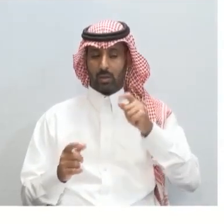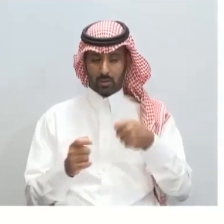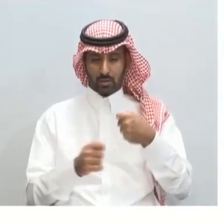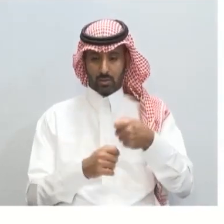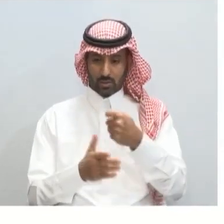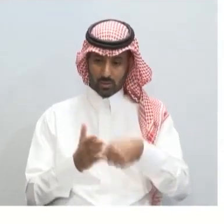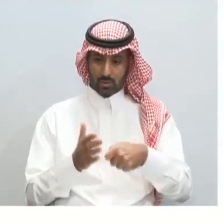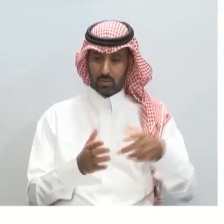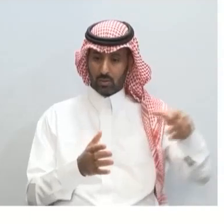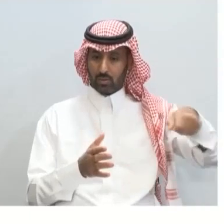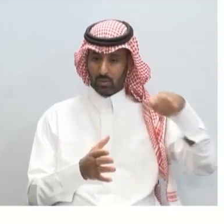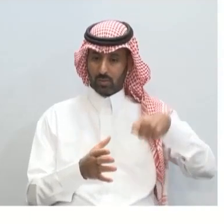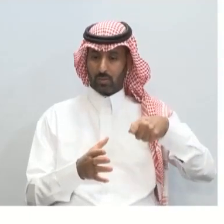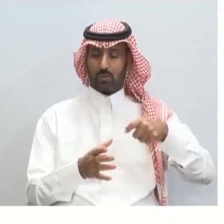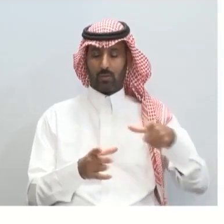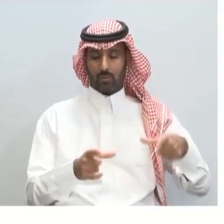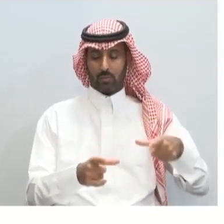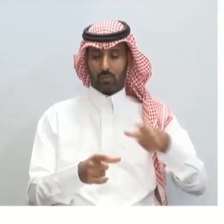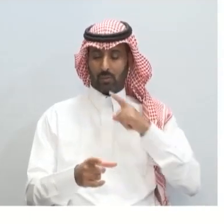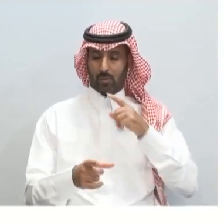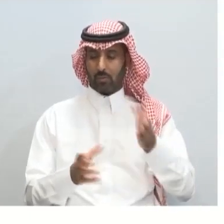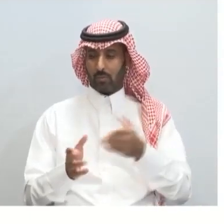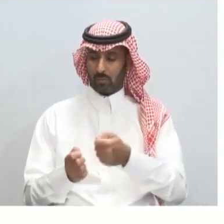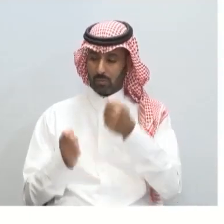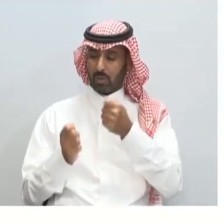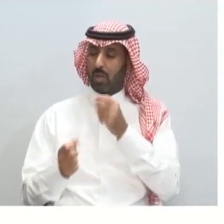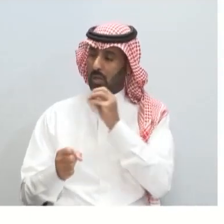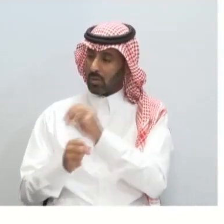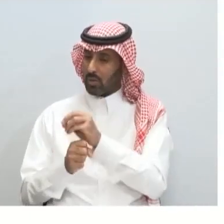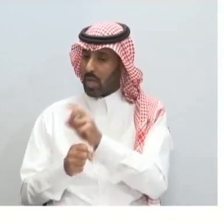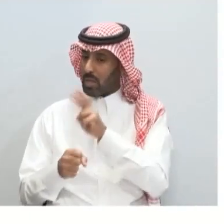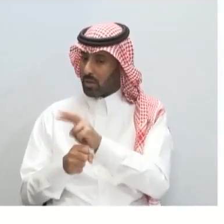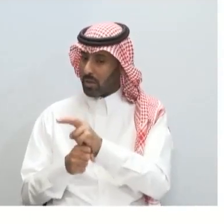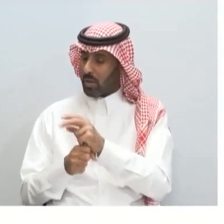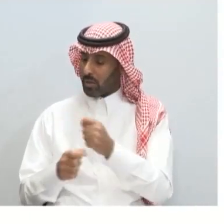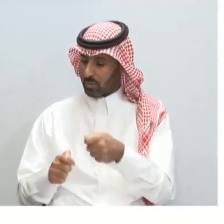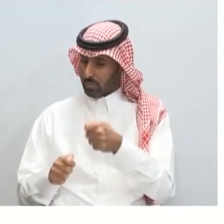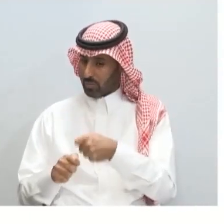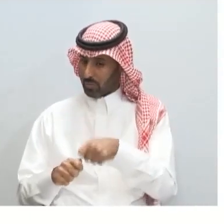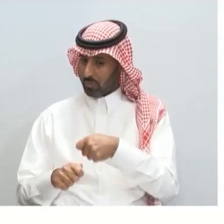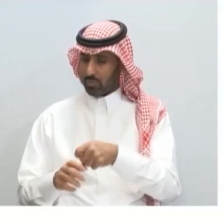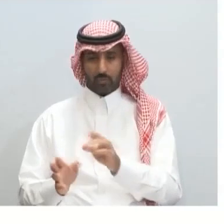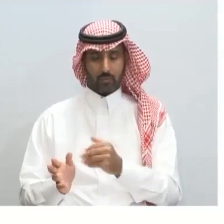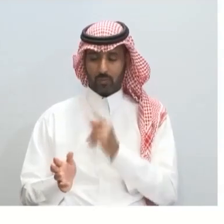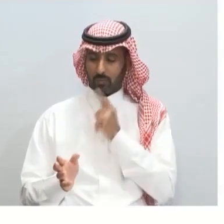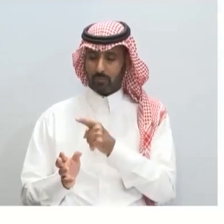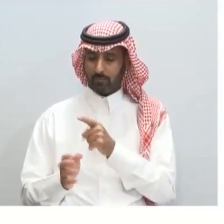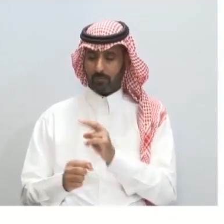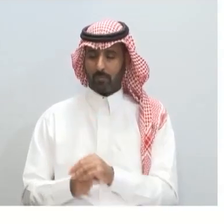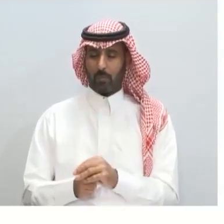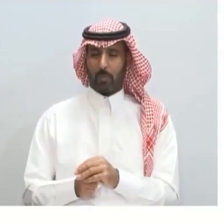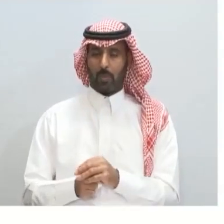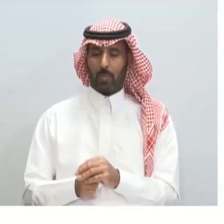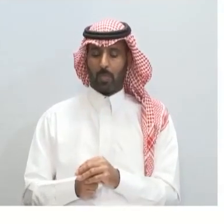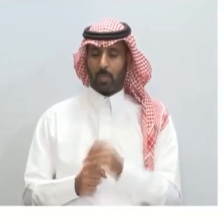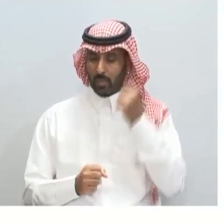Sora bought the dessert from a store she decides not to tell her grandmother so